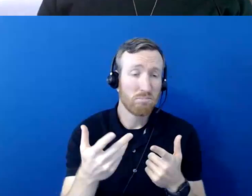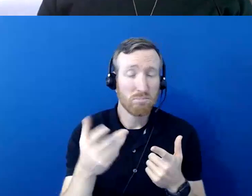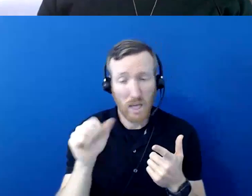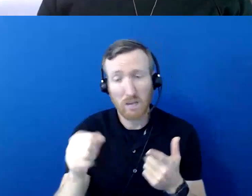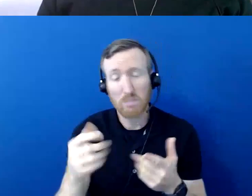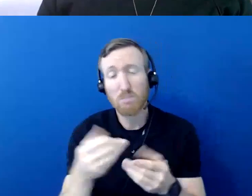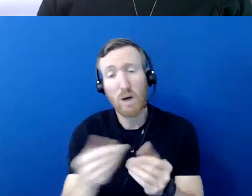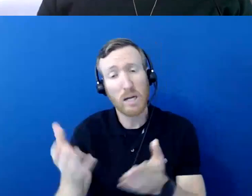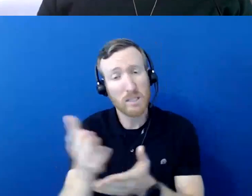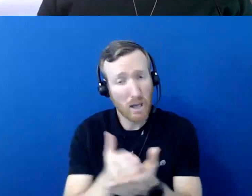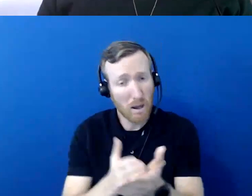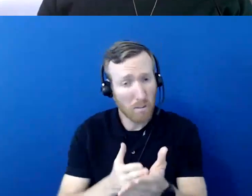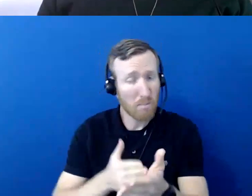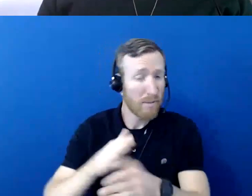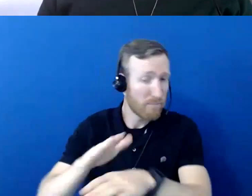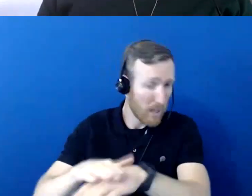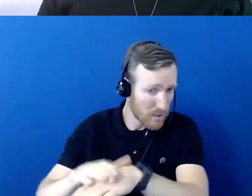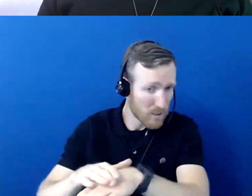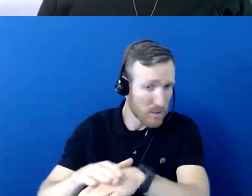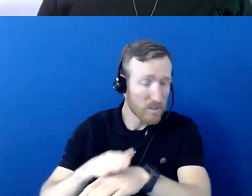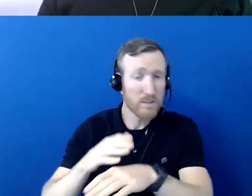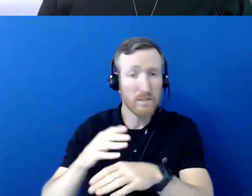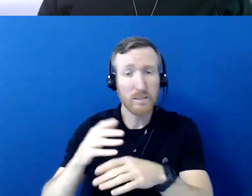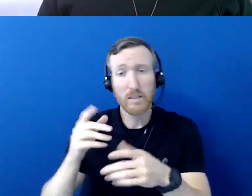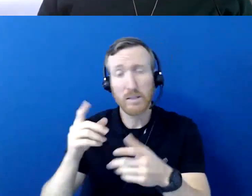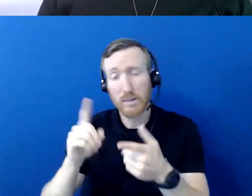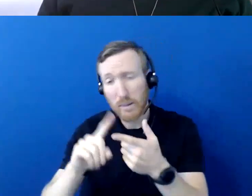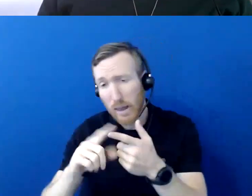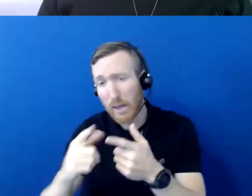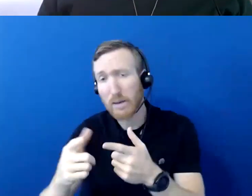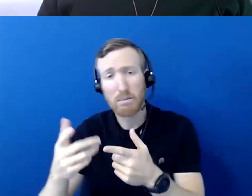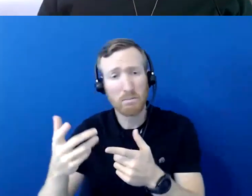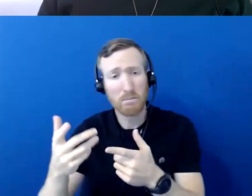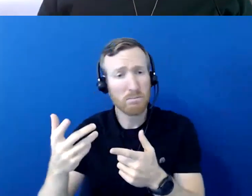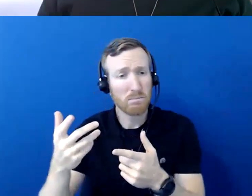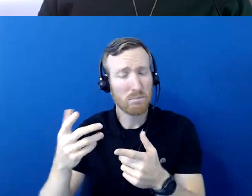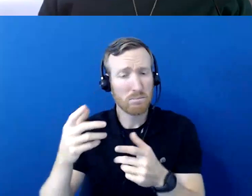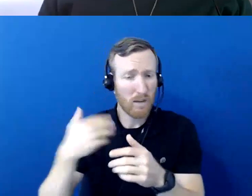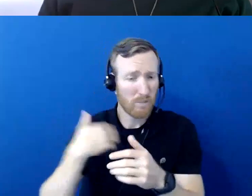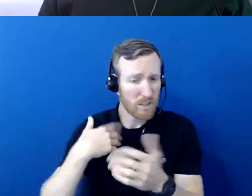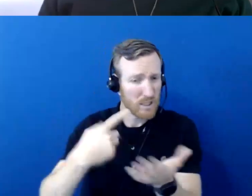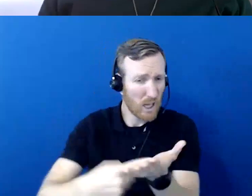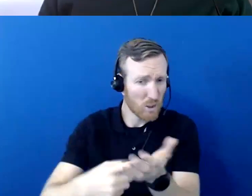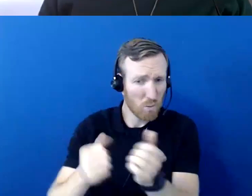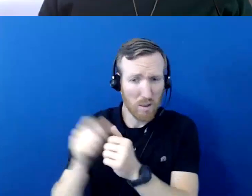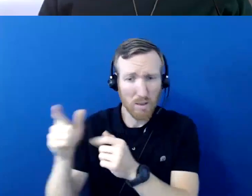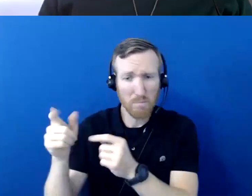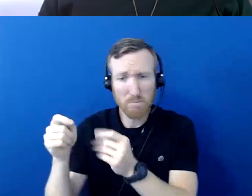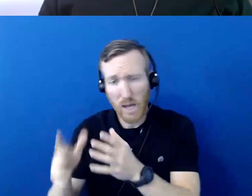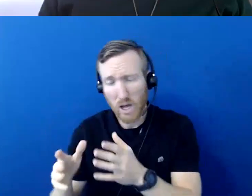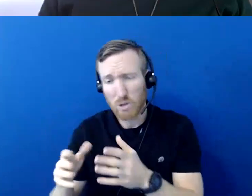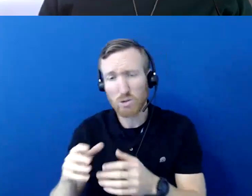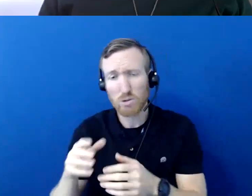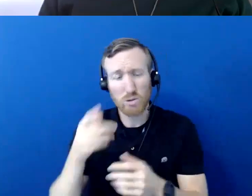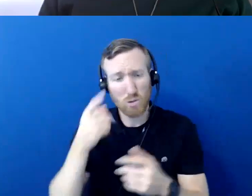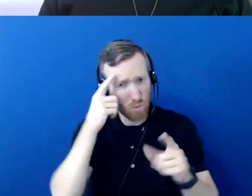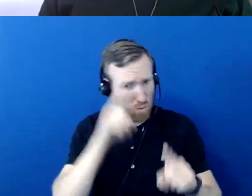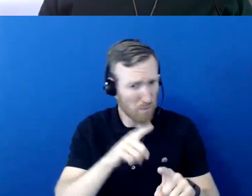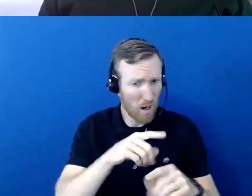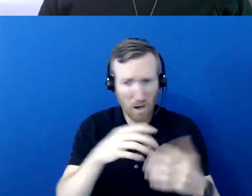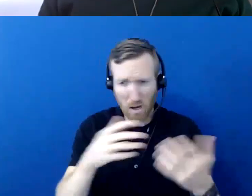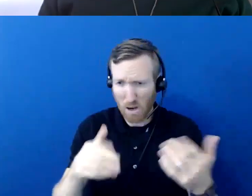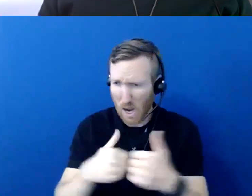some advice again, and then to get back to a discussion with the manager and an agreement on what will